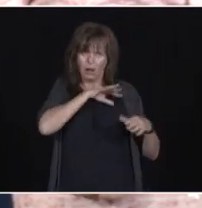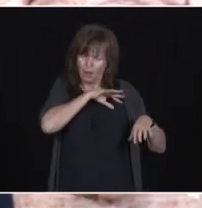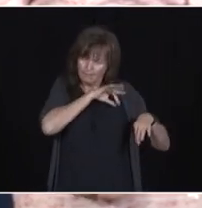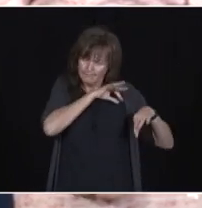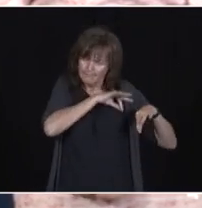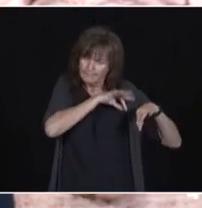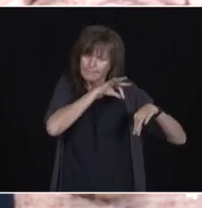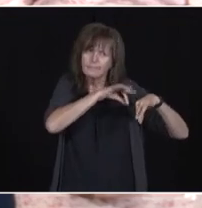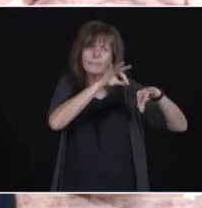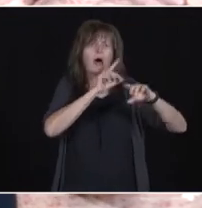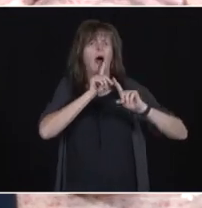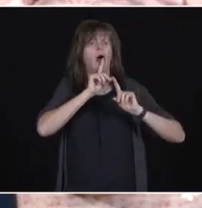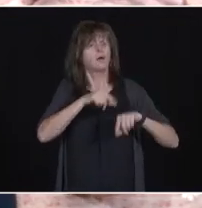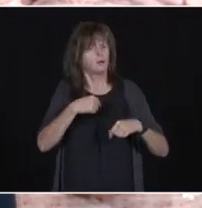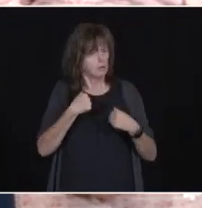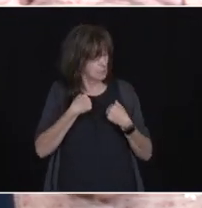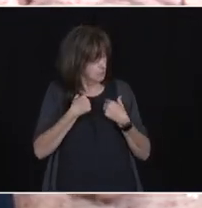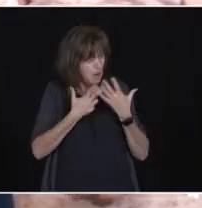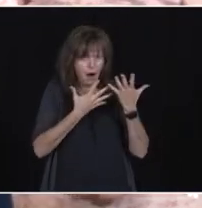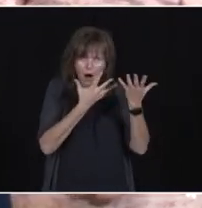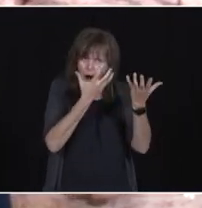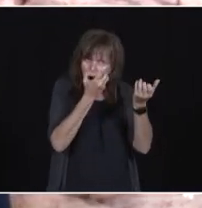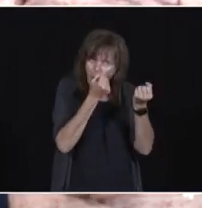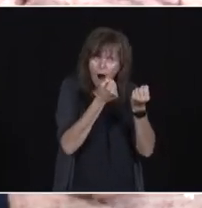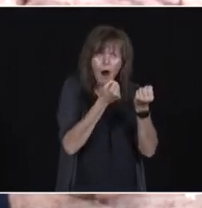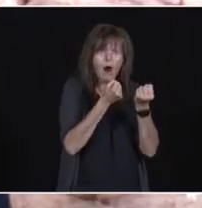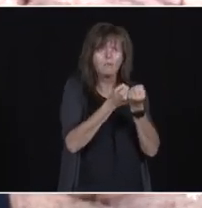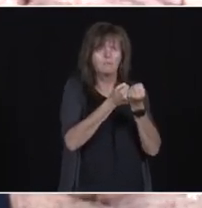the minister. Thank you.